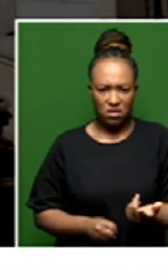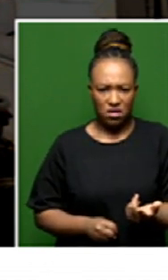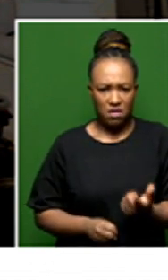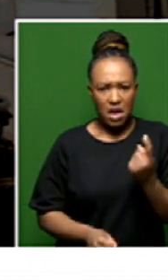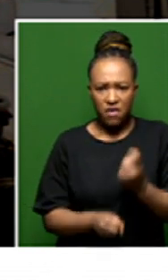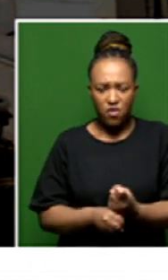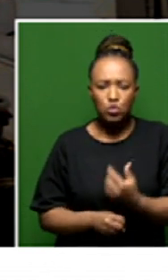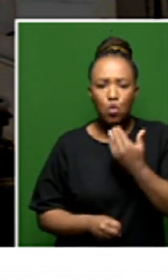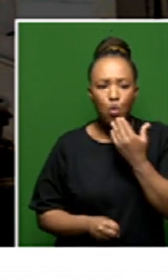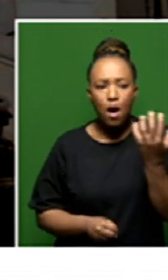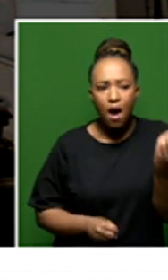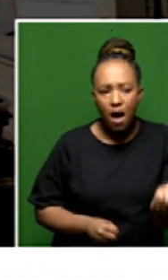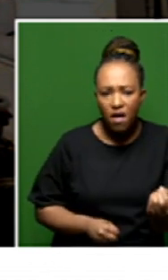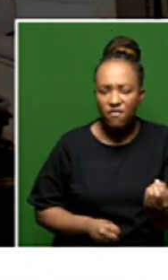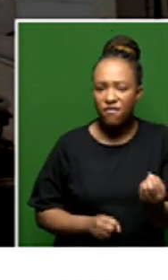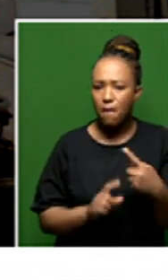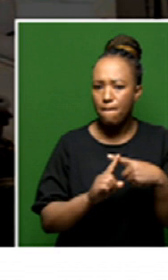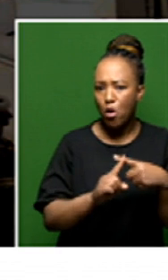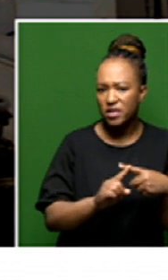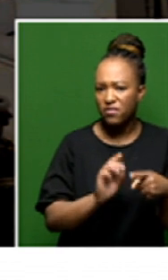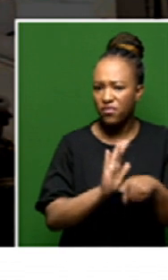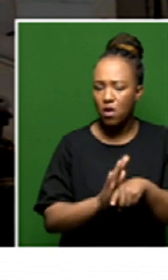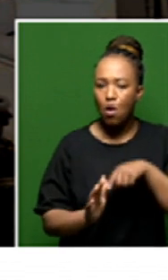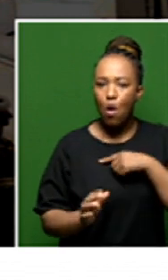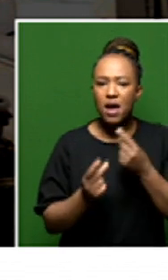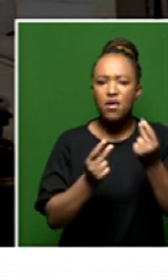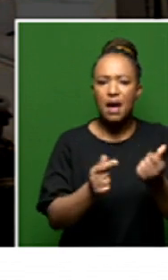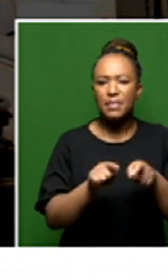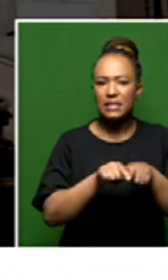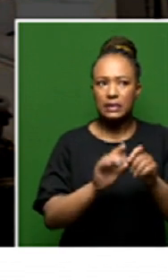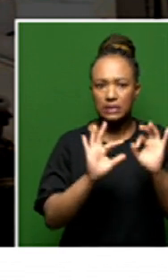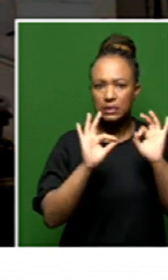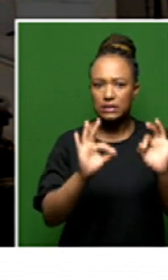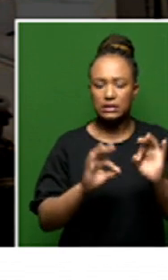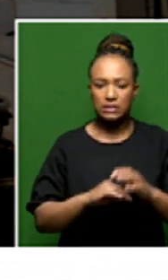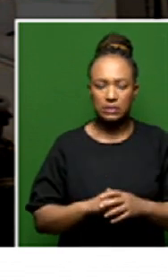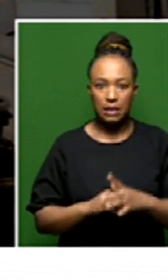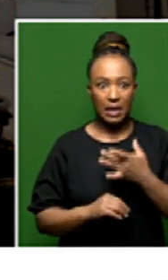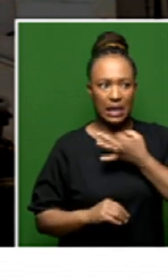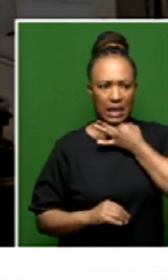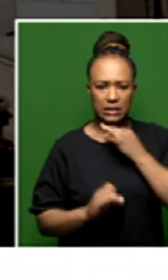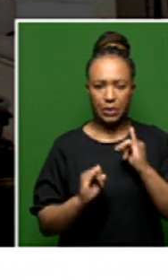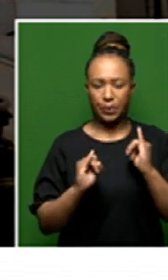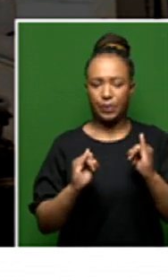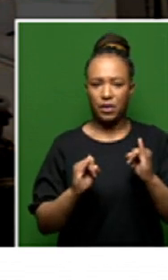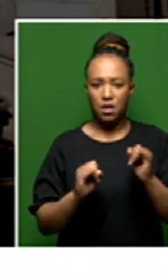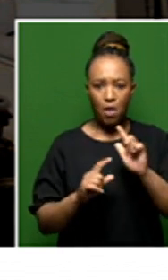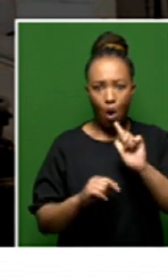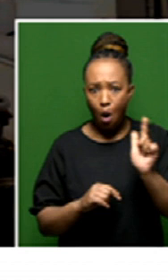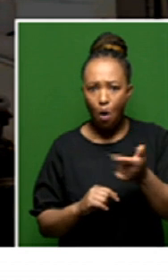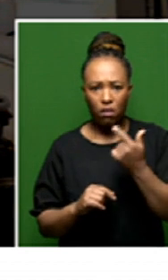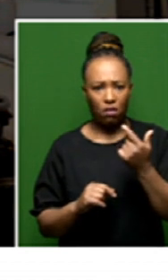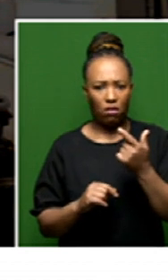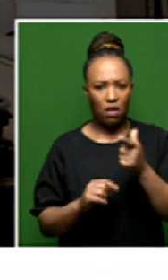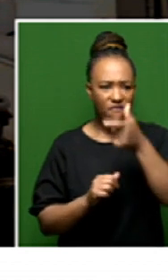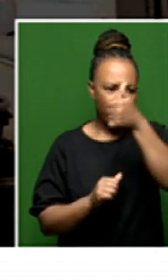have COVID, because rapid tests aren't always the most accurate, and it was just a risk to put all of us